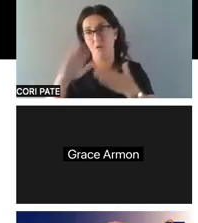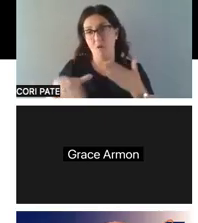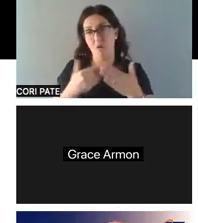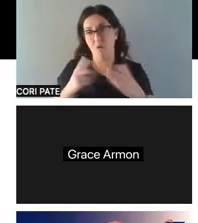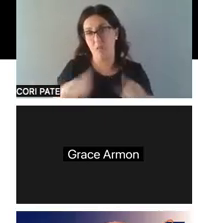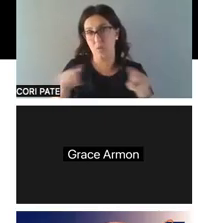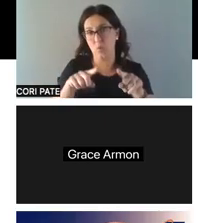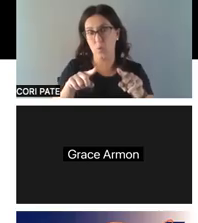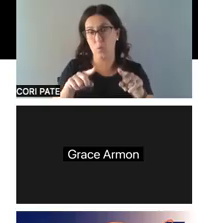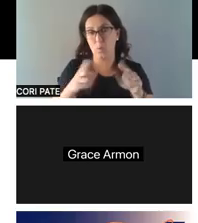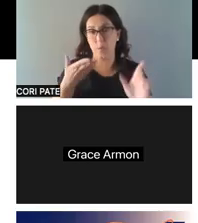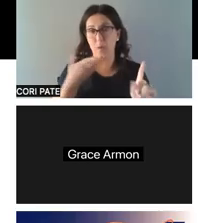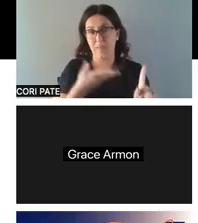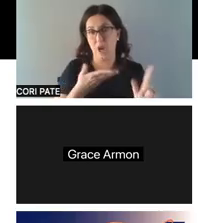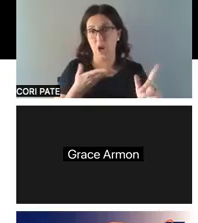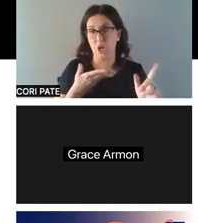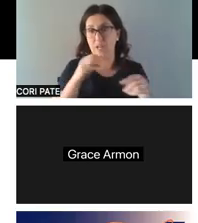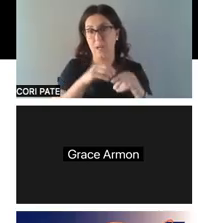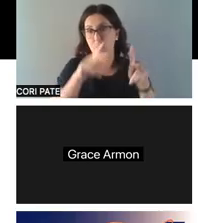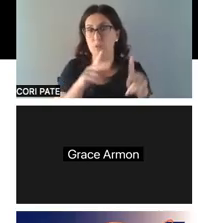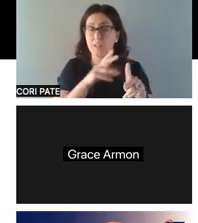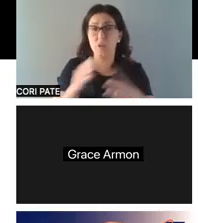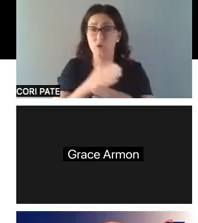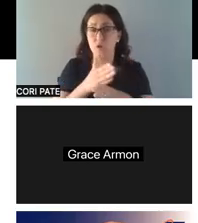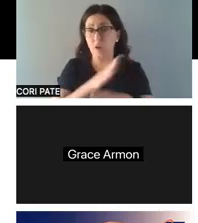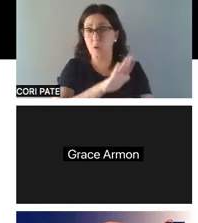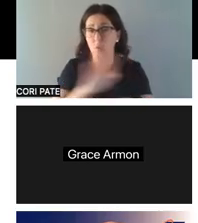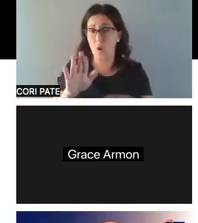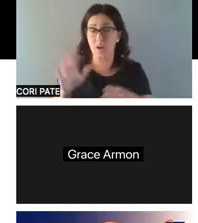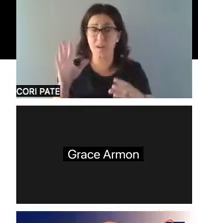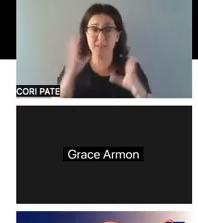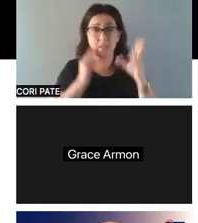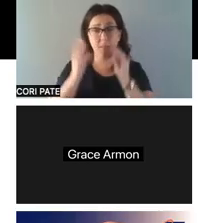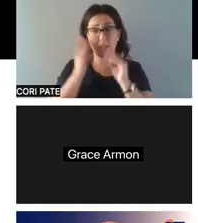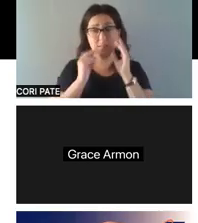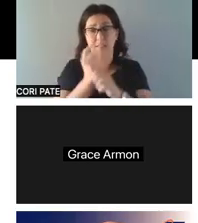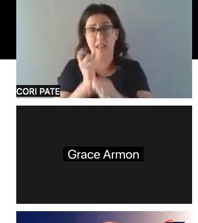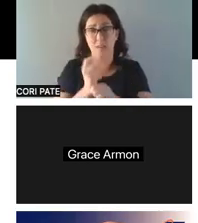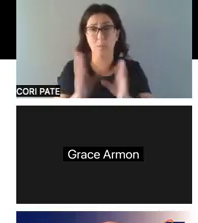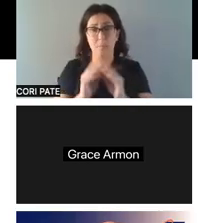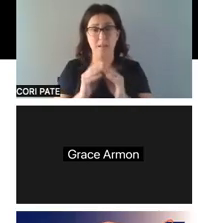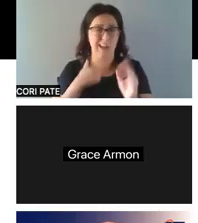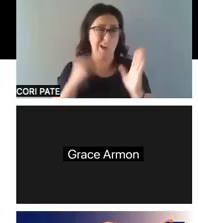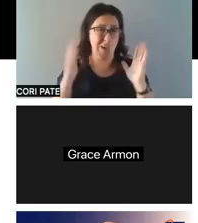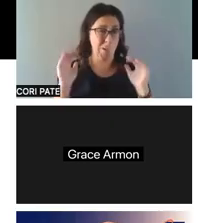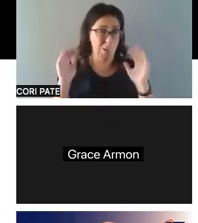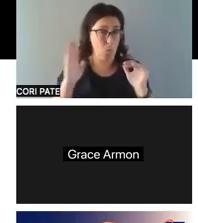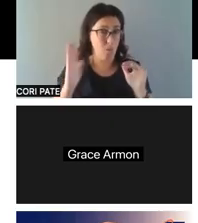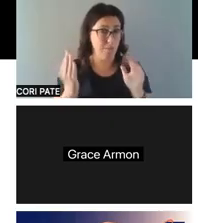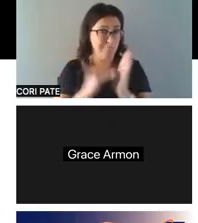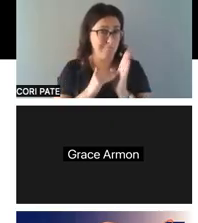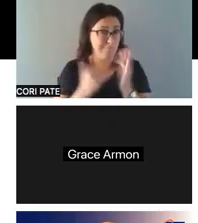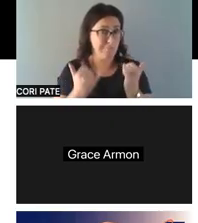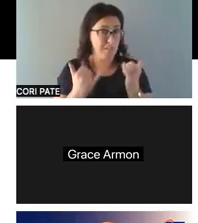were there and were able to share your experience in the annual meeting. And I hope this continues here, just in a little bit of a different